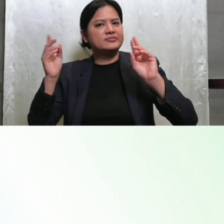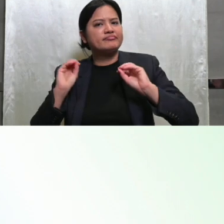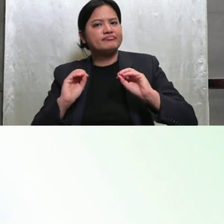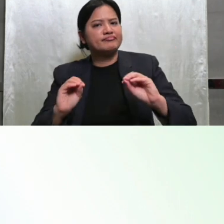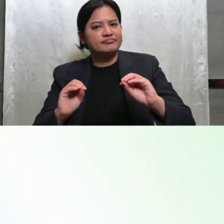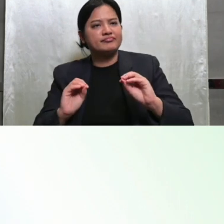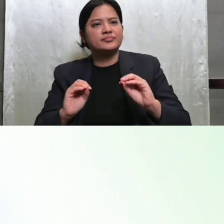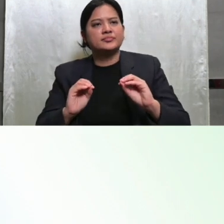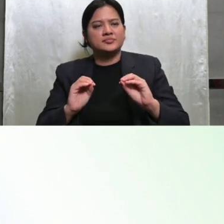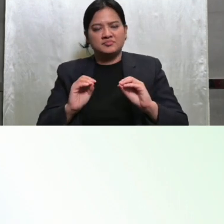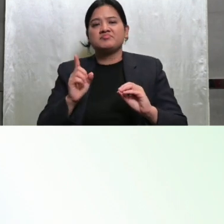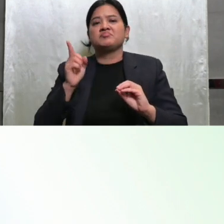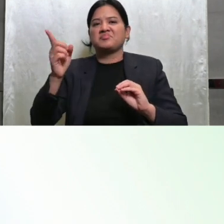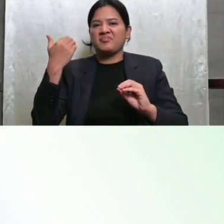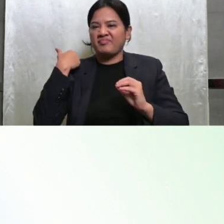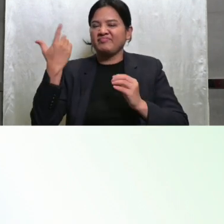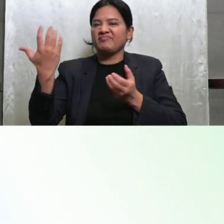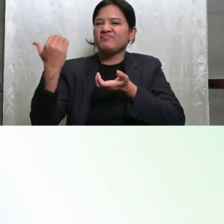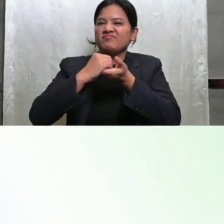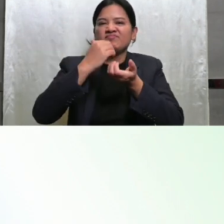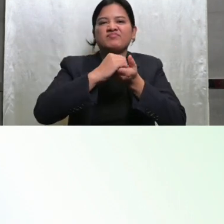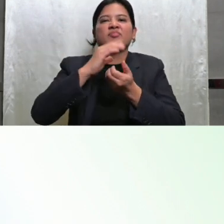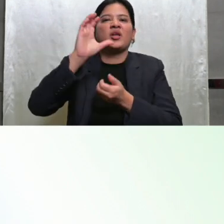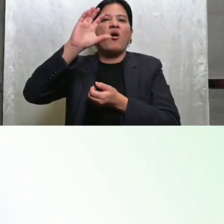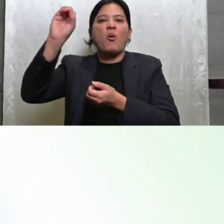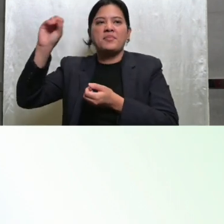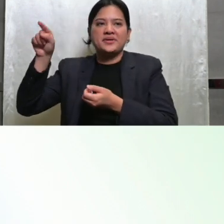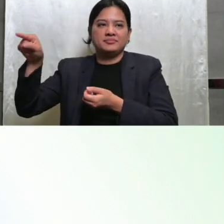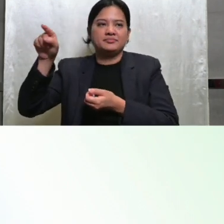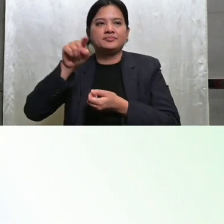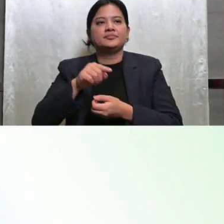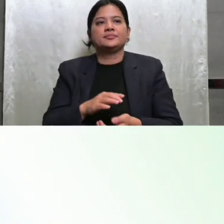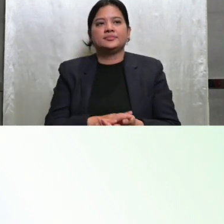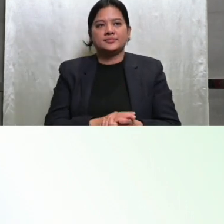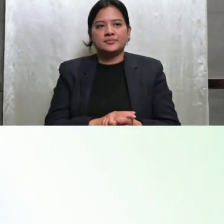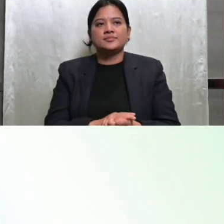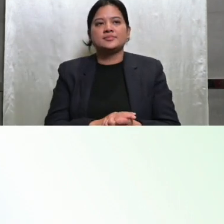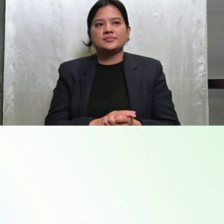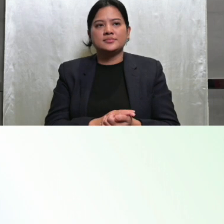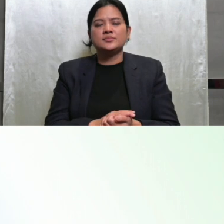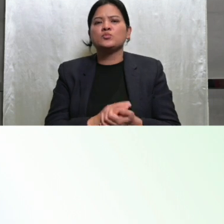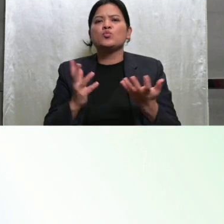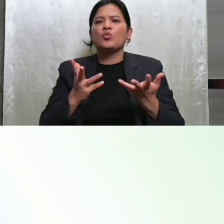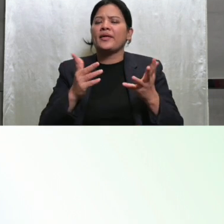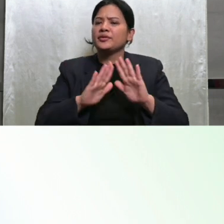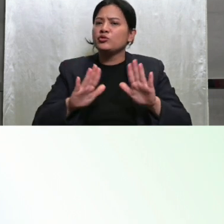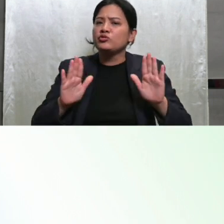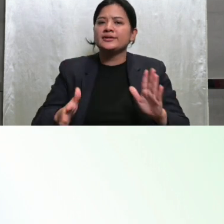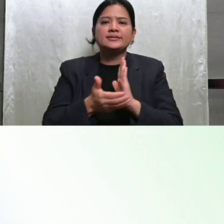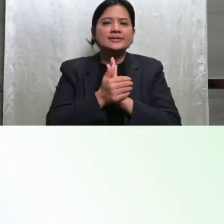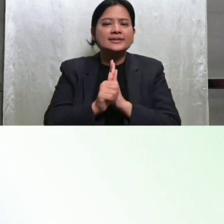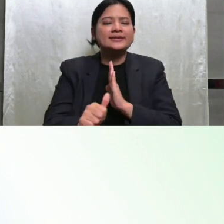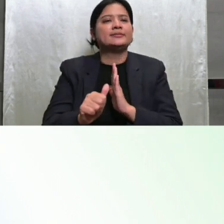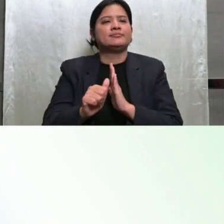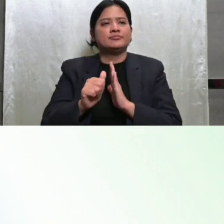injecting more activities for them so that they can ultimately implement this, course, and then the